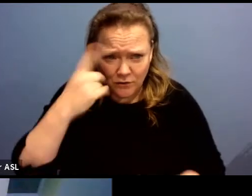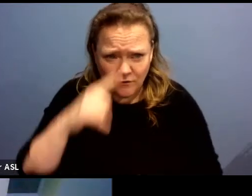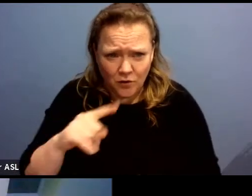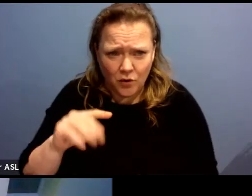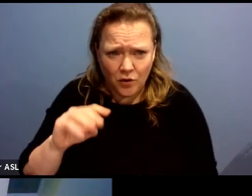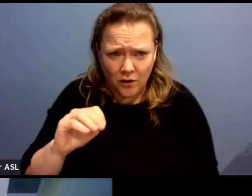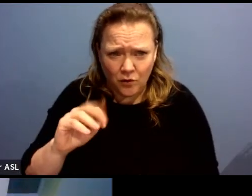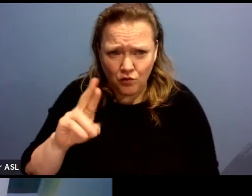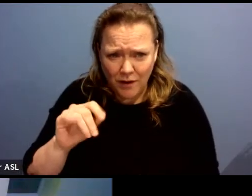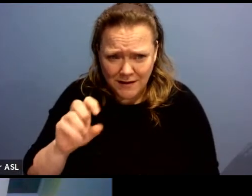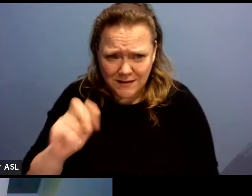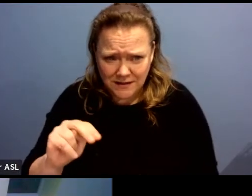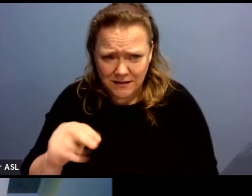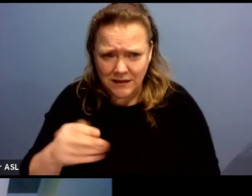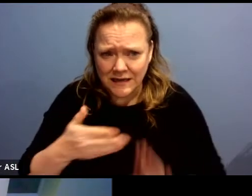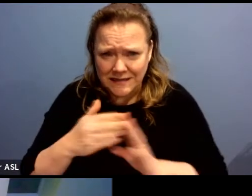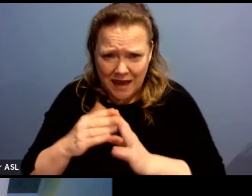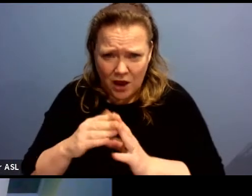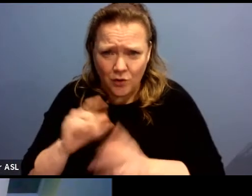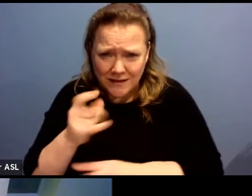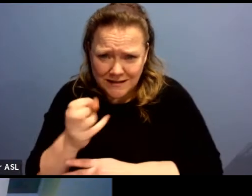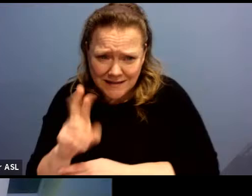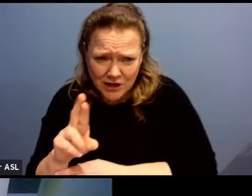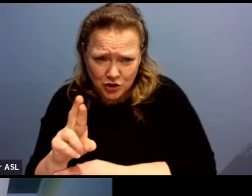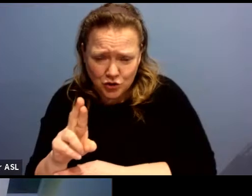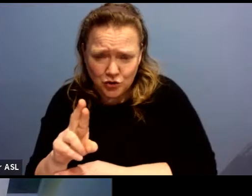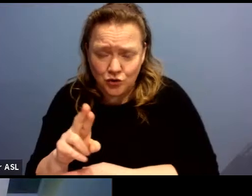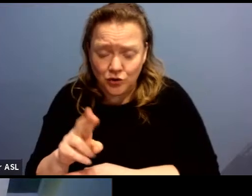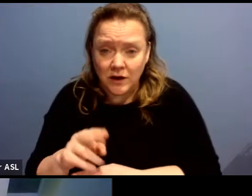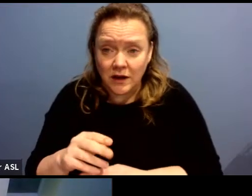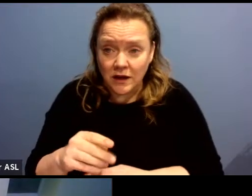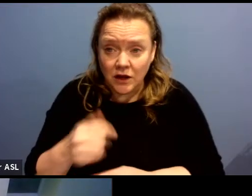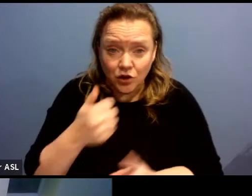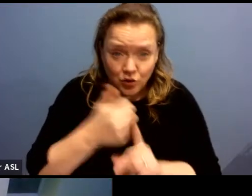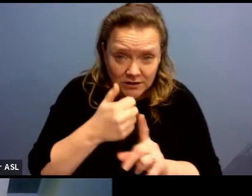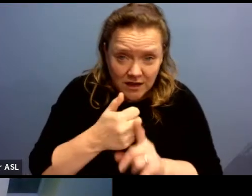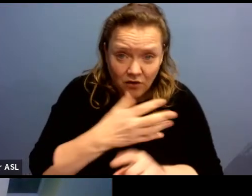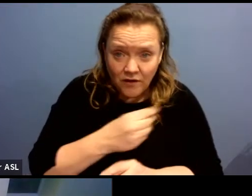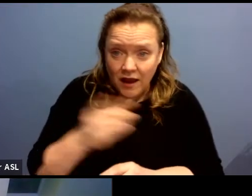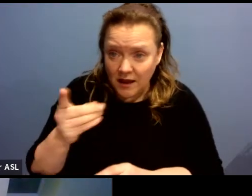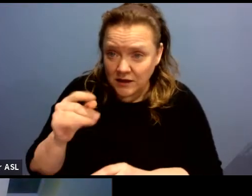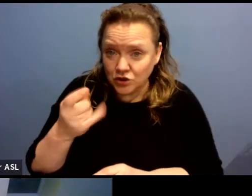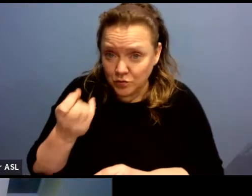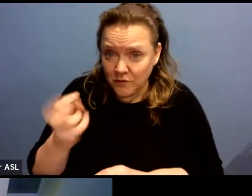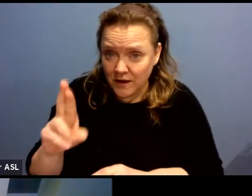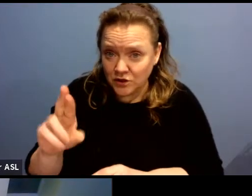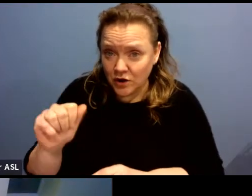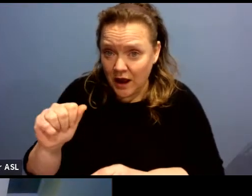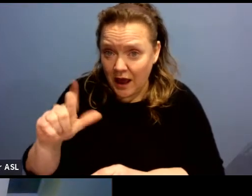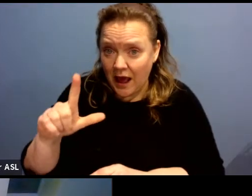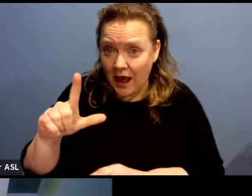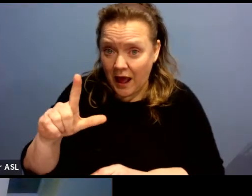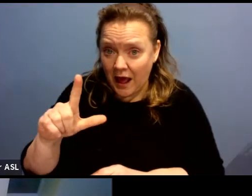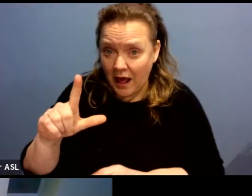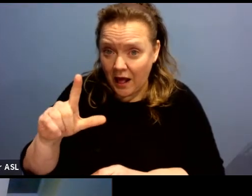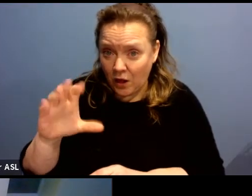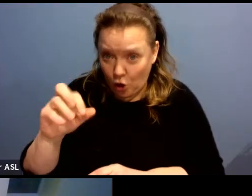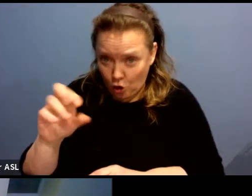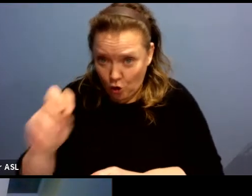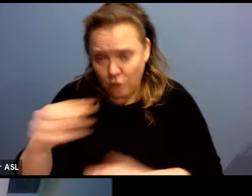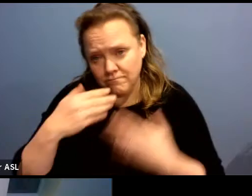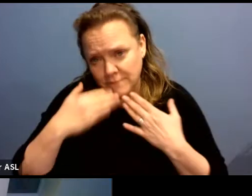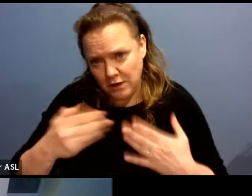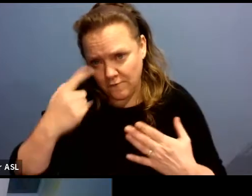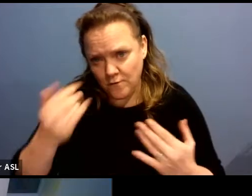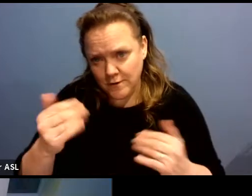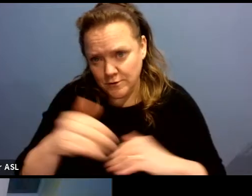for the Reston Town Center District. Hi, Robert. I want to thank you and Supervisor Alcorn for tonight's meeting. I was calling in to testify